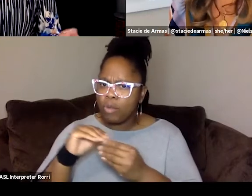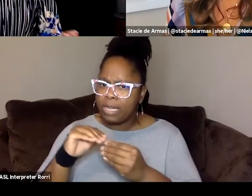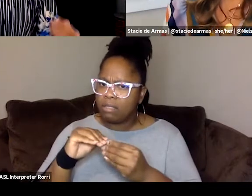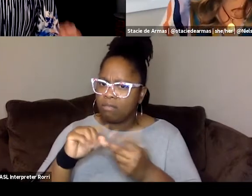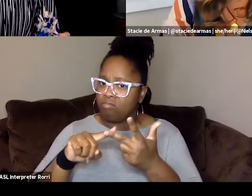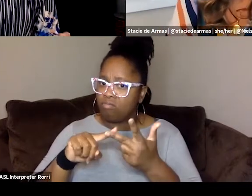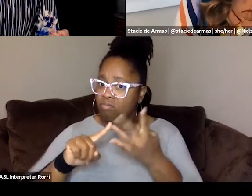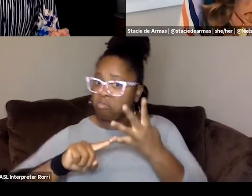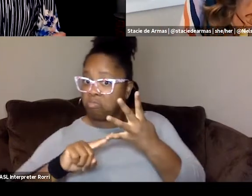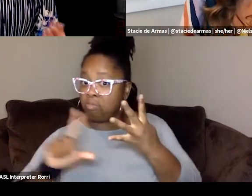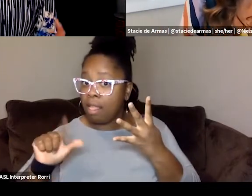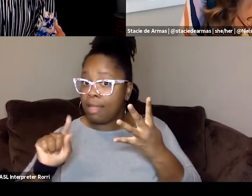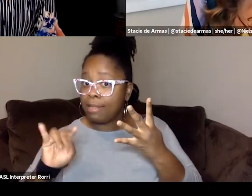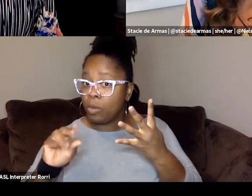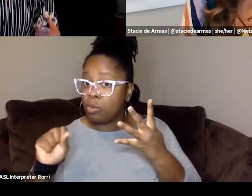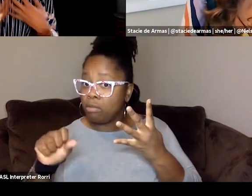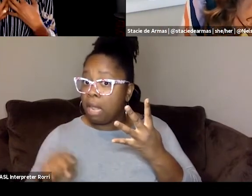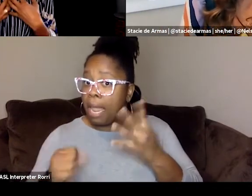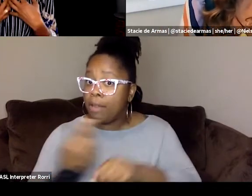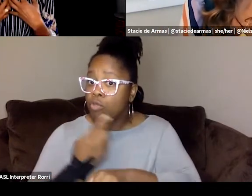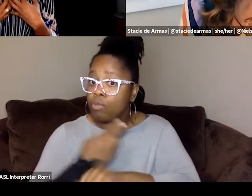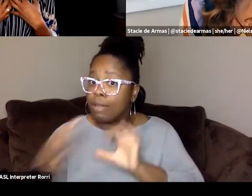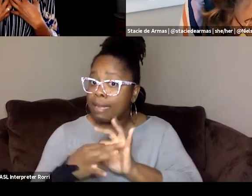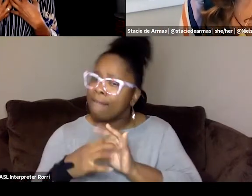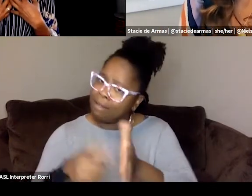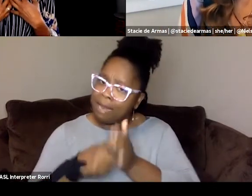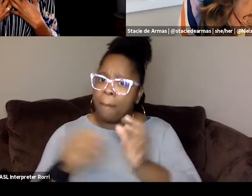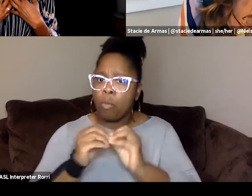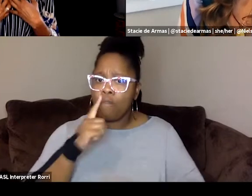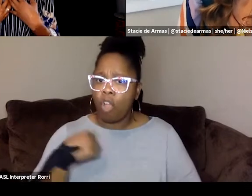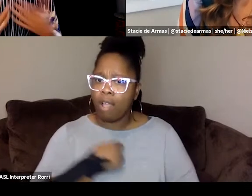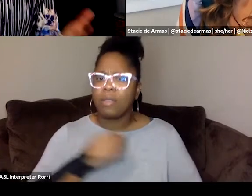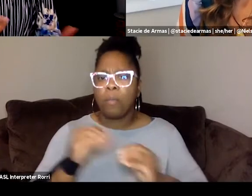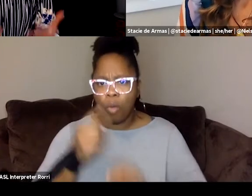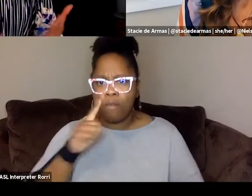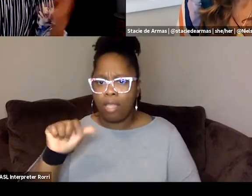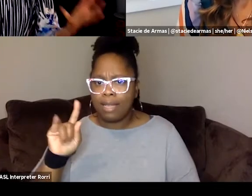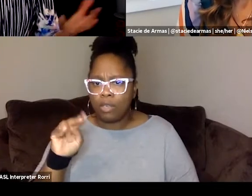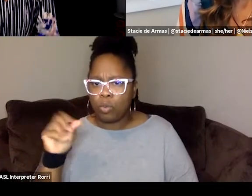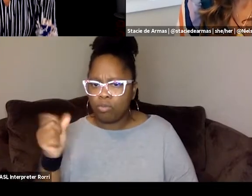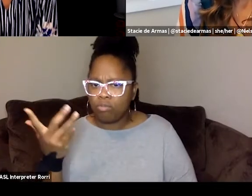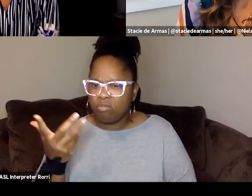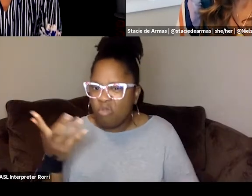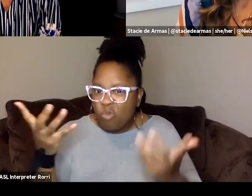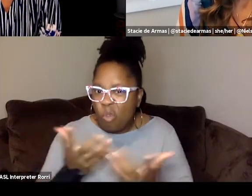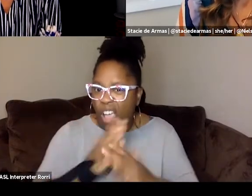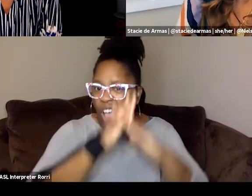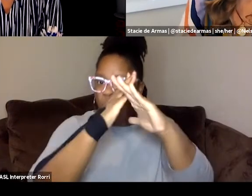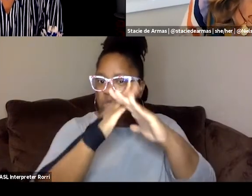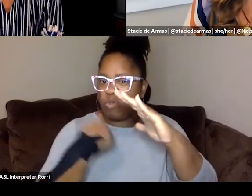use a connectivity and demand more for us, more for the Latinos? And if so, what are these obstacles that we need